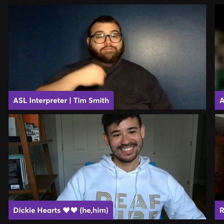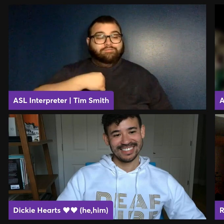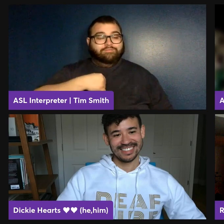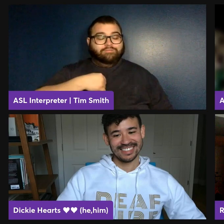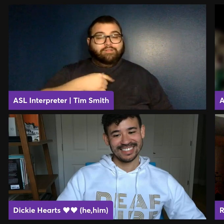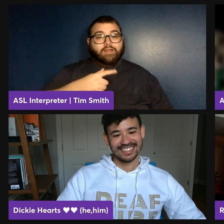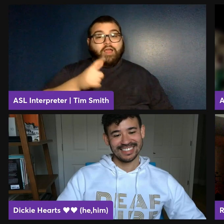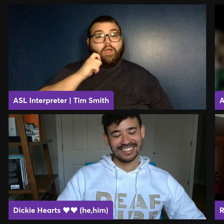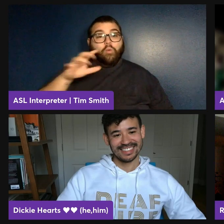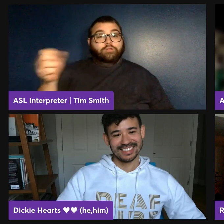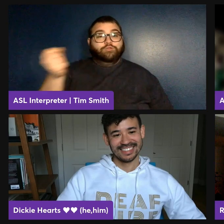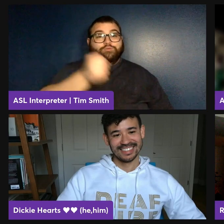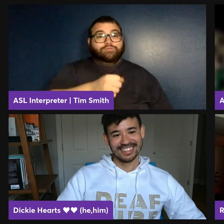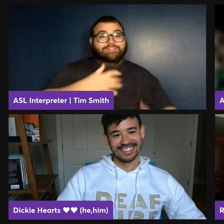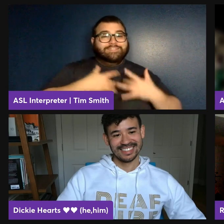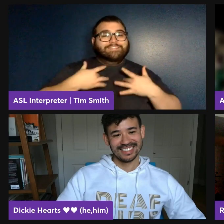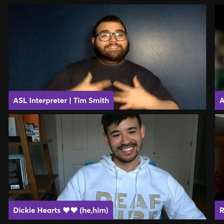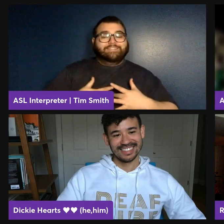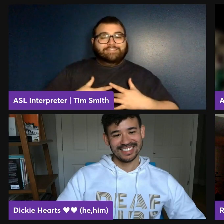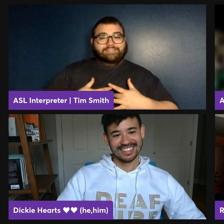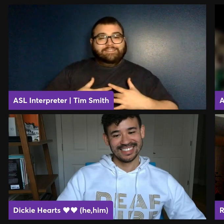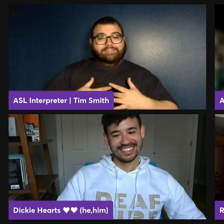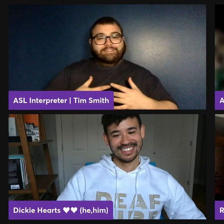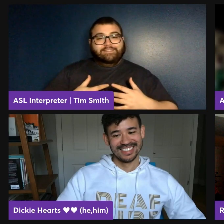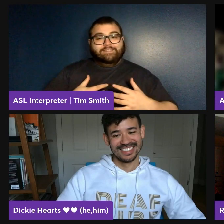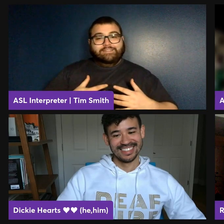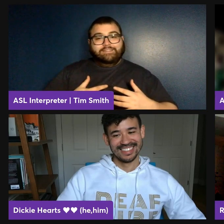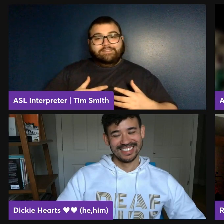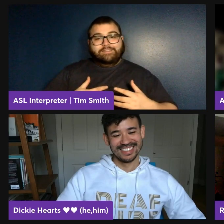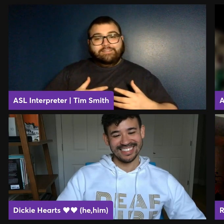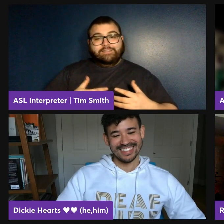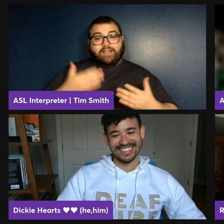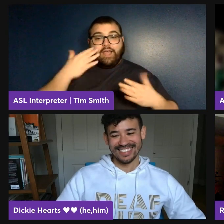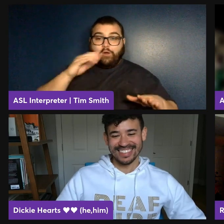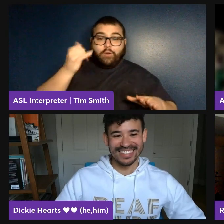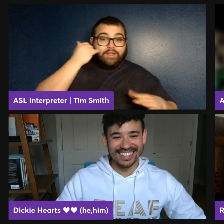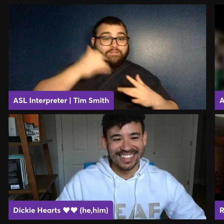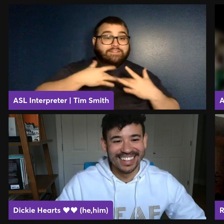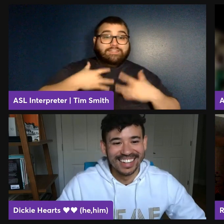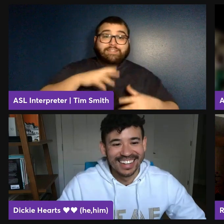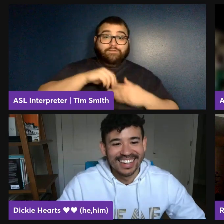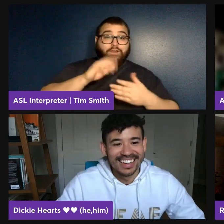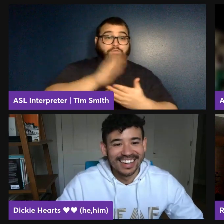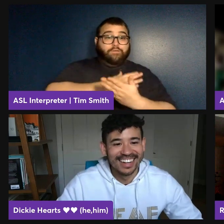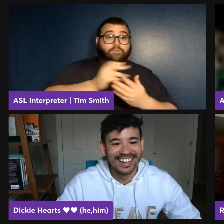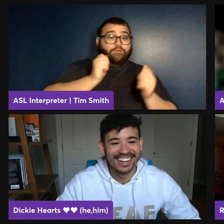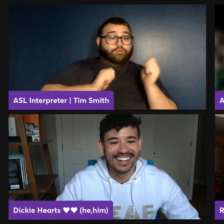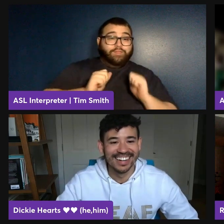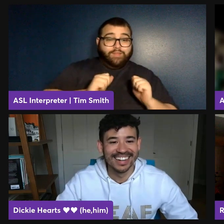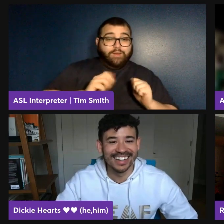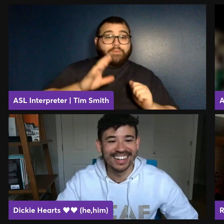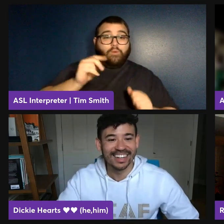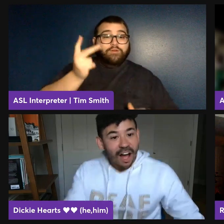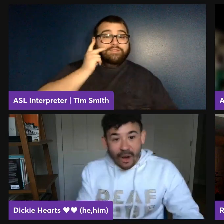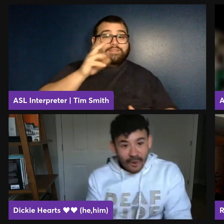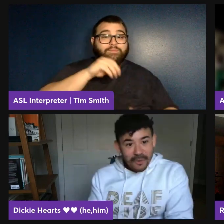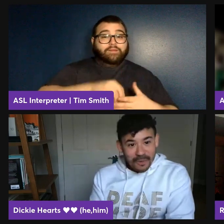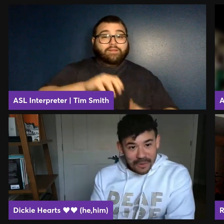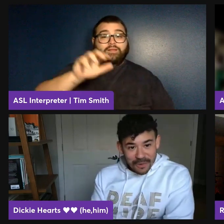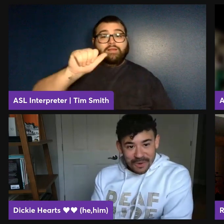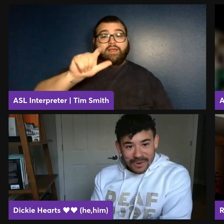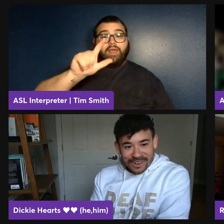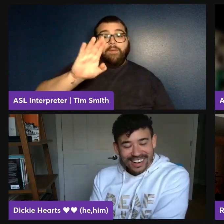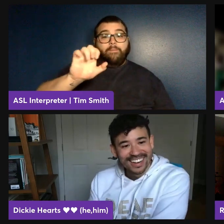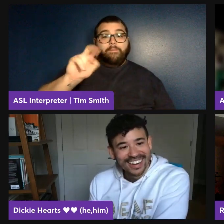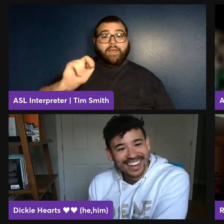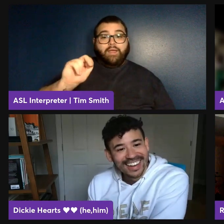I would like to see Dickie. I don't know if Dickie does musicals. I'd like to see Dickie do Alban and La